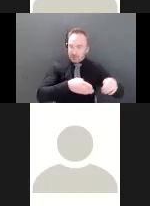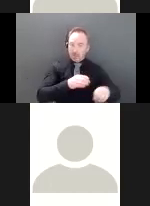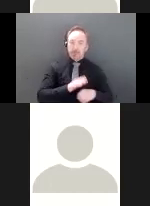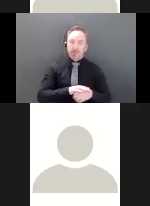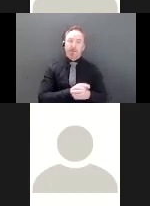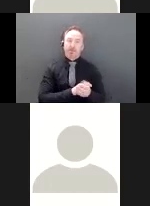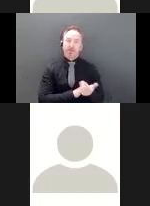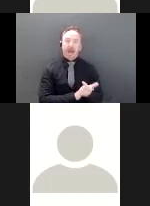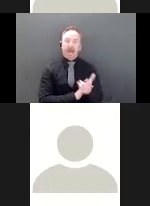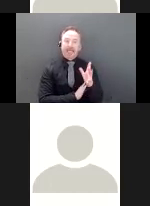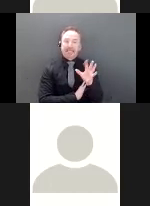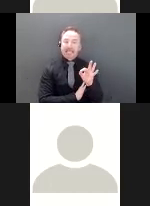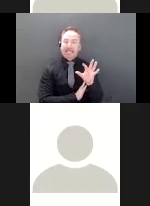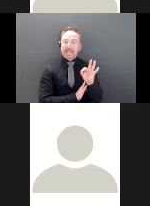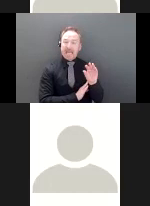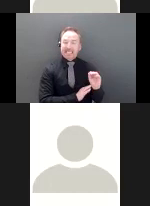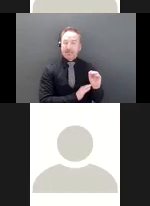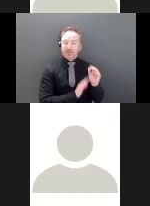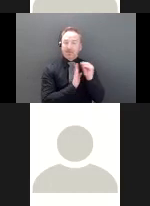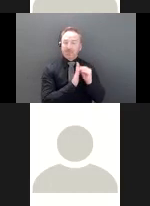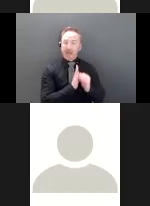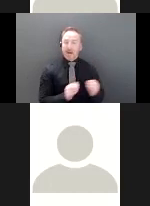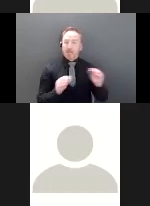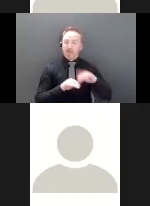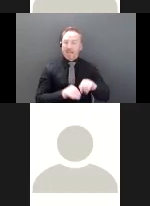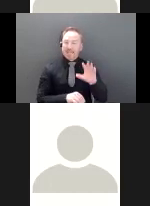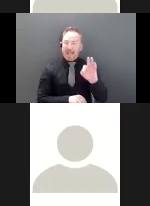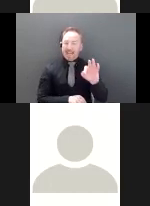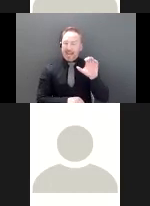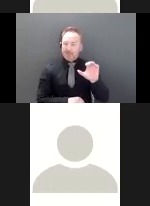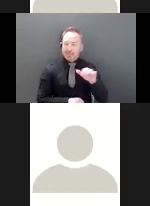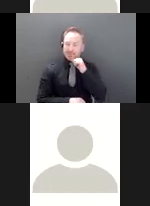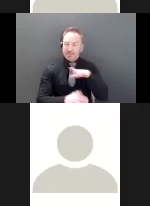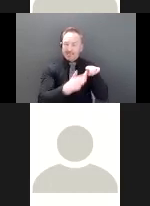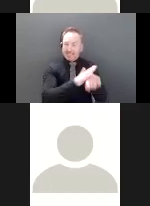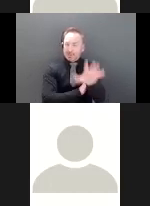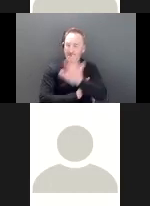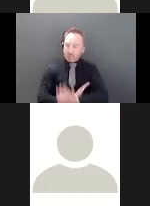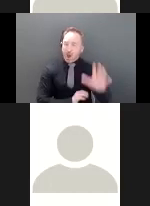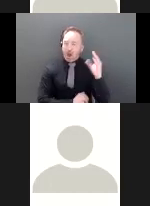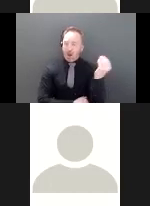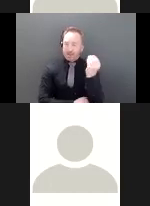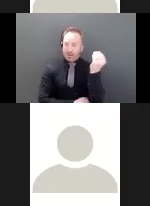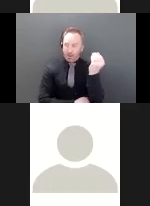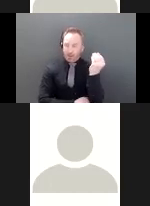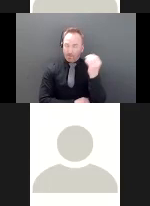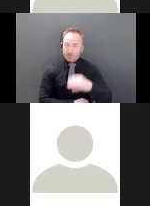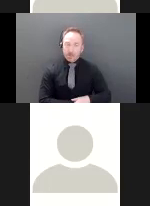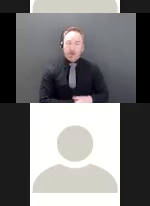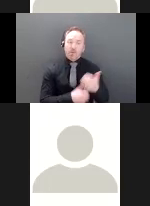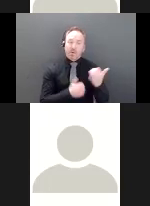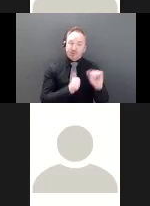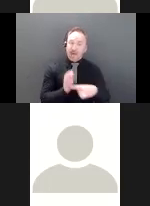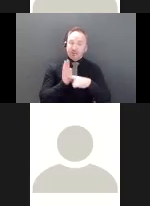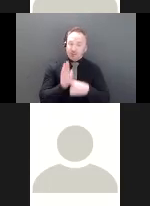tracked over 900 femicides across Ontario. As I say, this image here of we've tried to show an